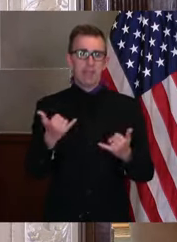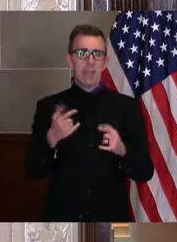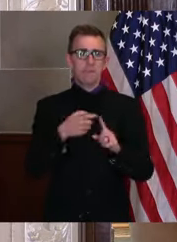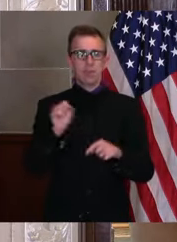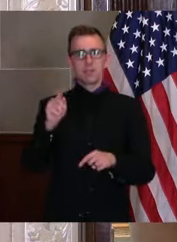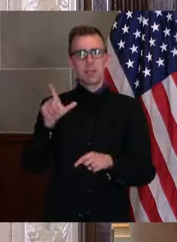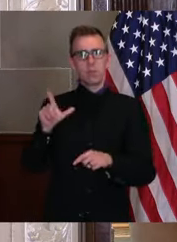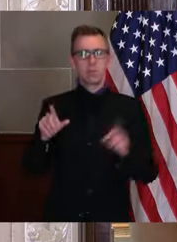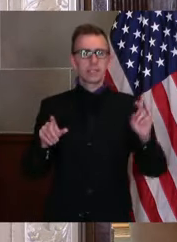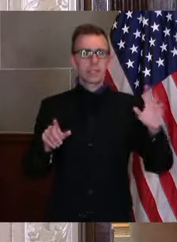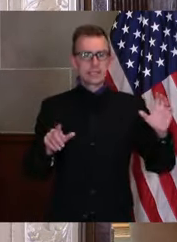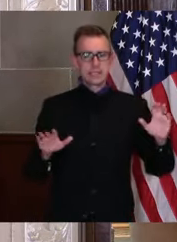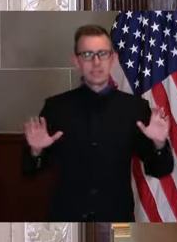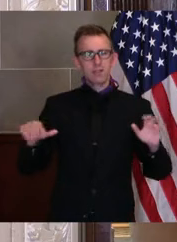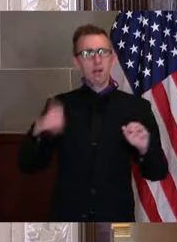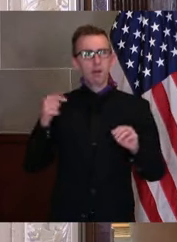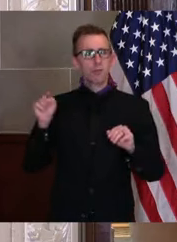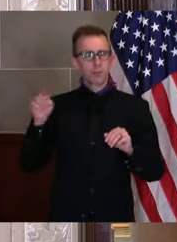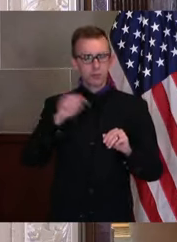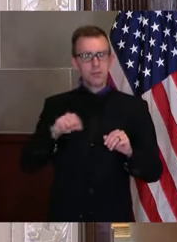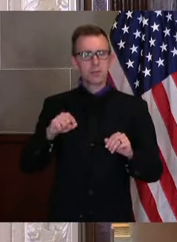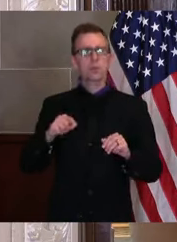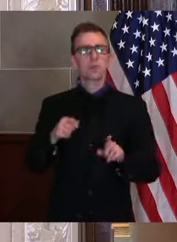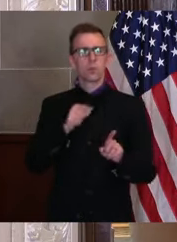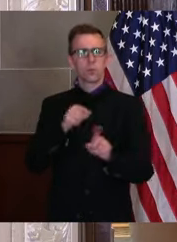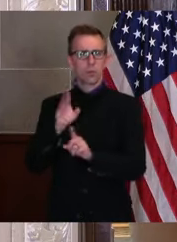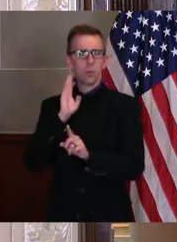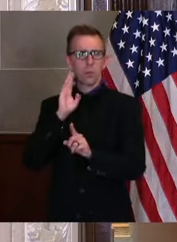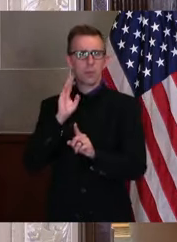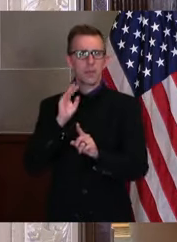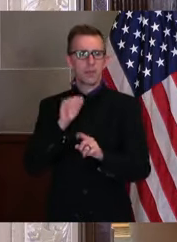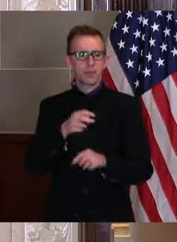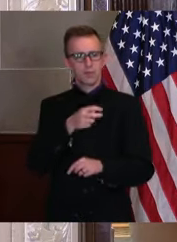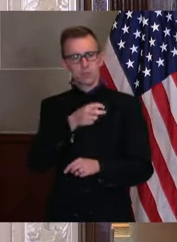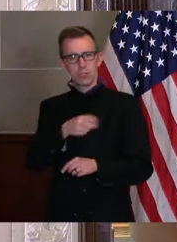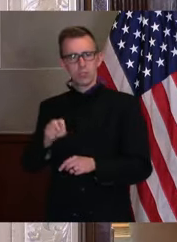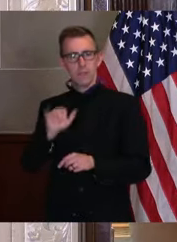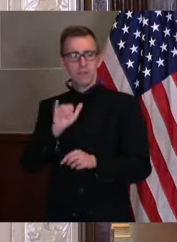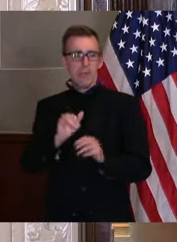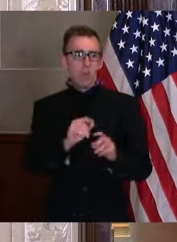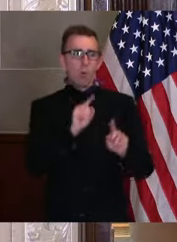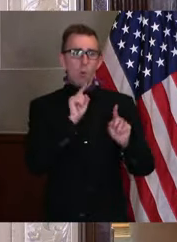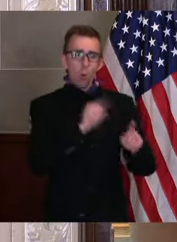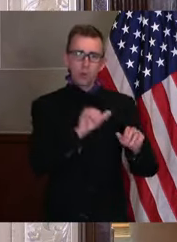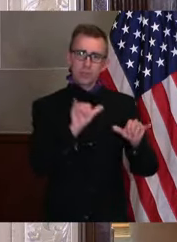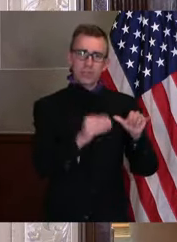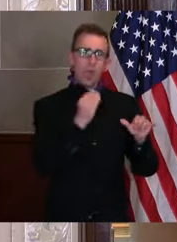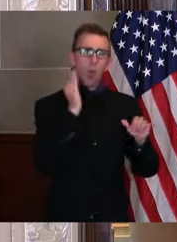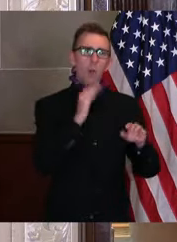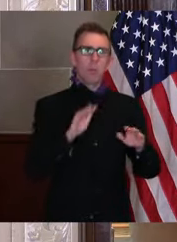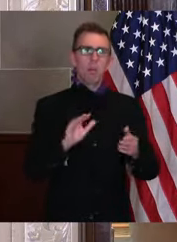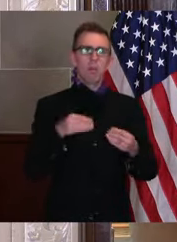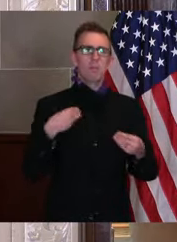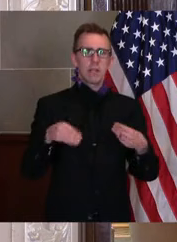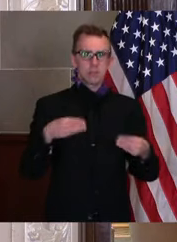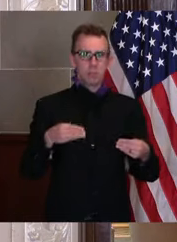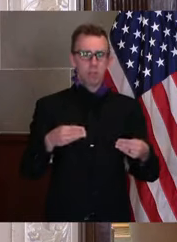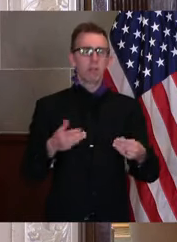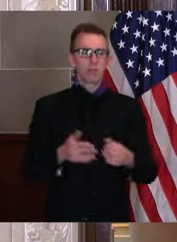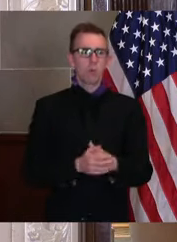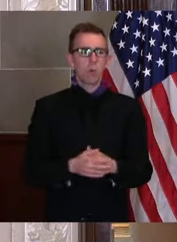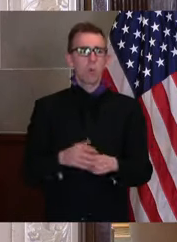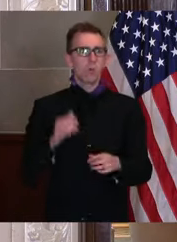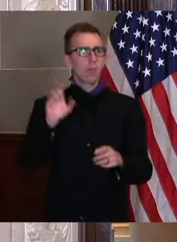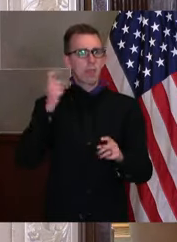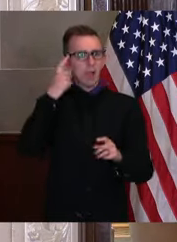St. Louis and Kansas City and others. Who will be moving away from those orders. And so, as the governor always says, we watch